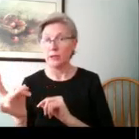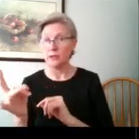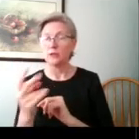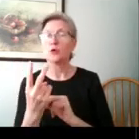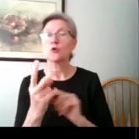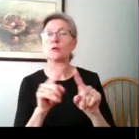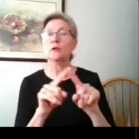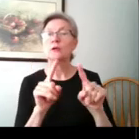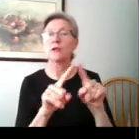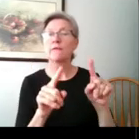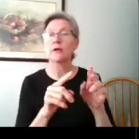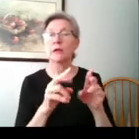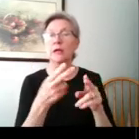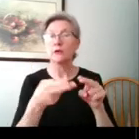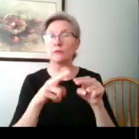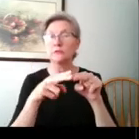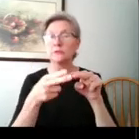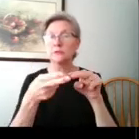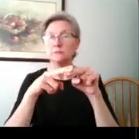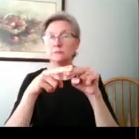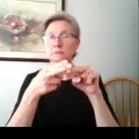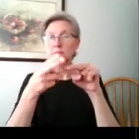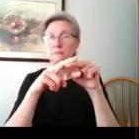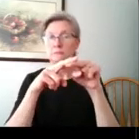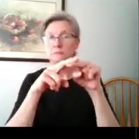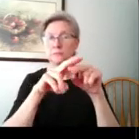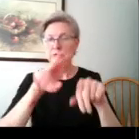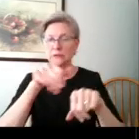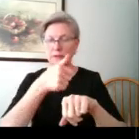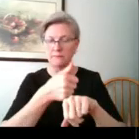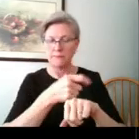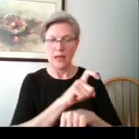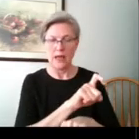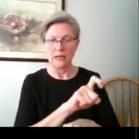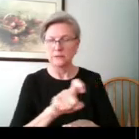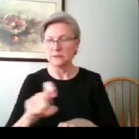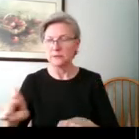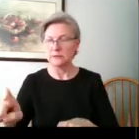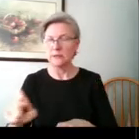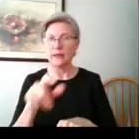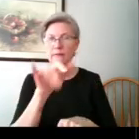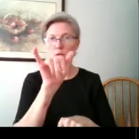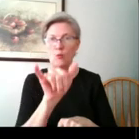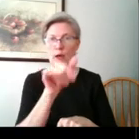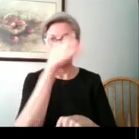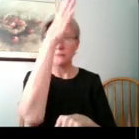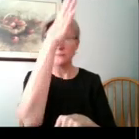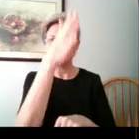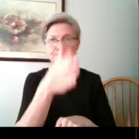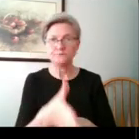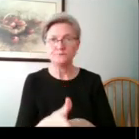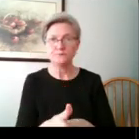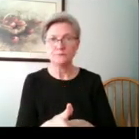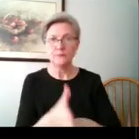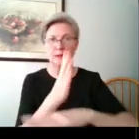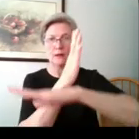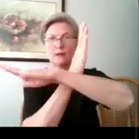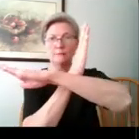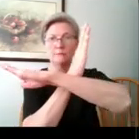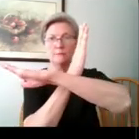So let me set up my x-axis and my y-axis. And